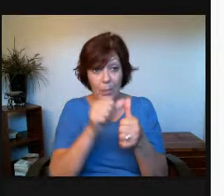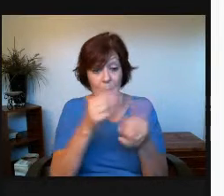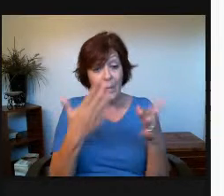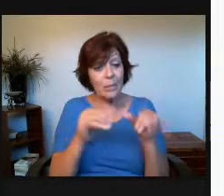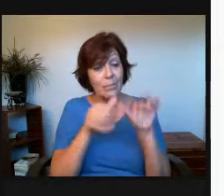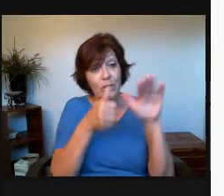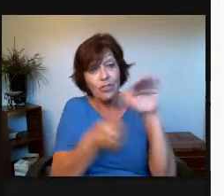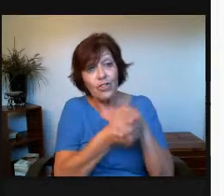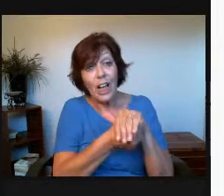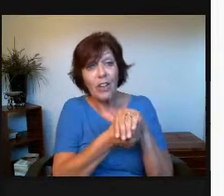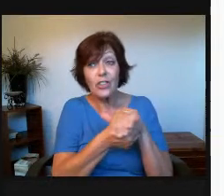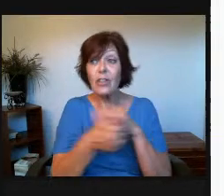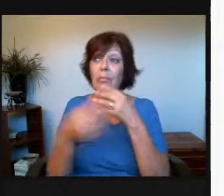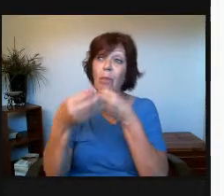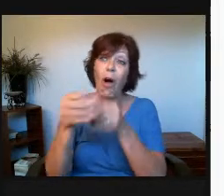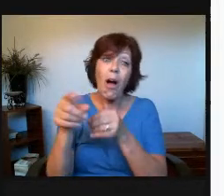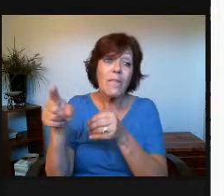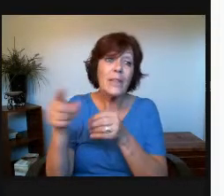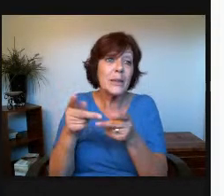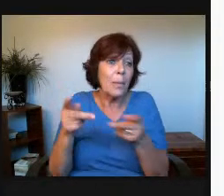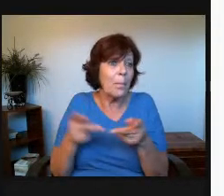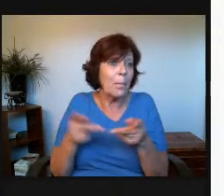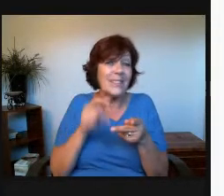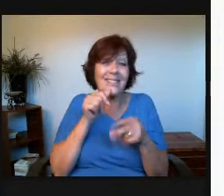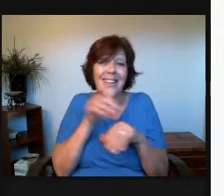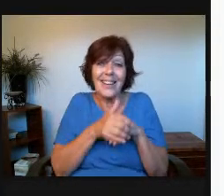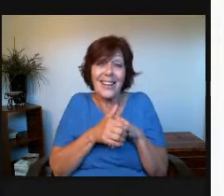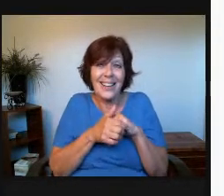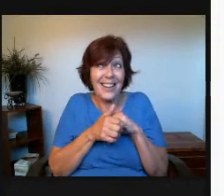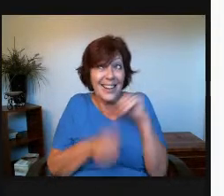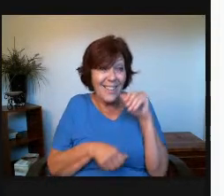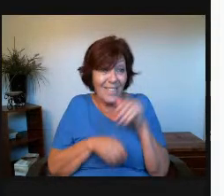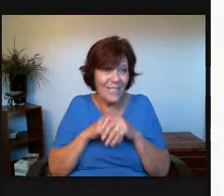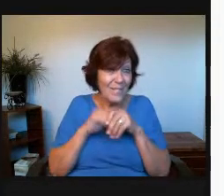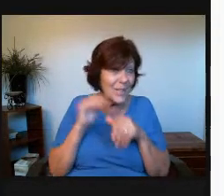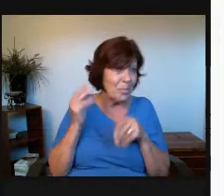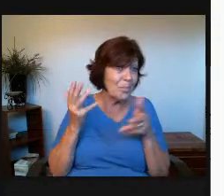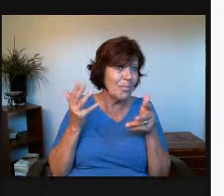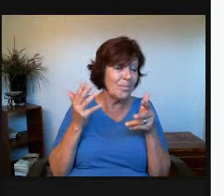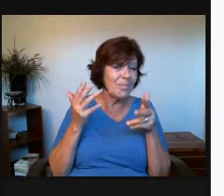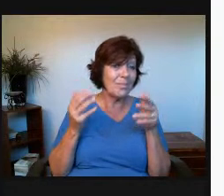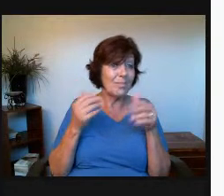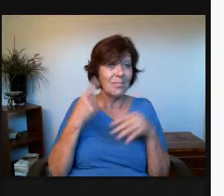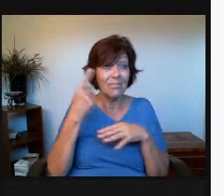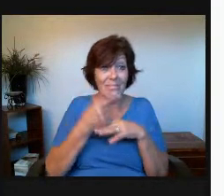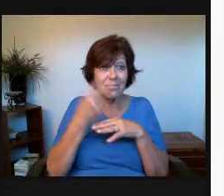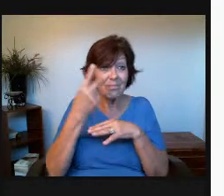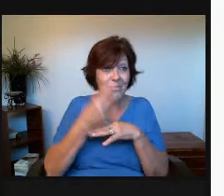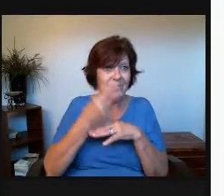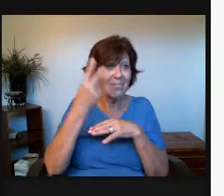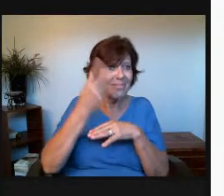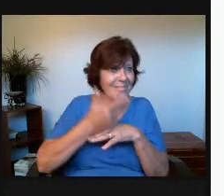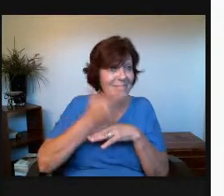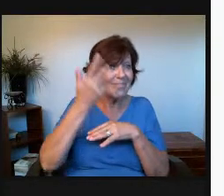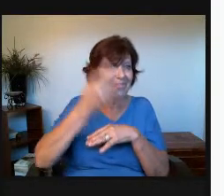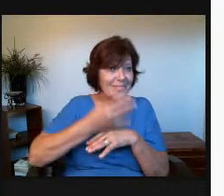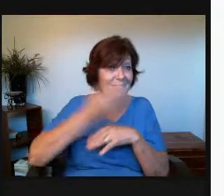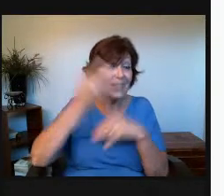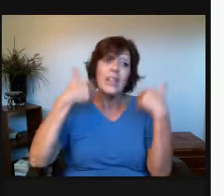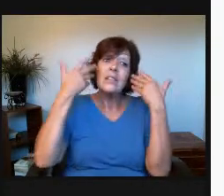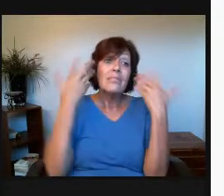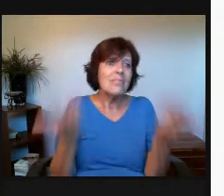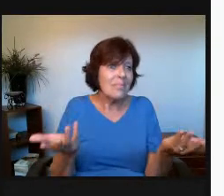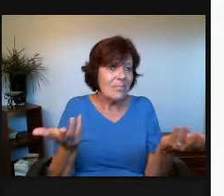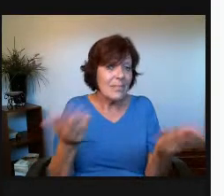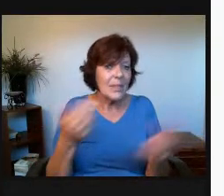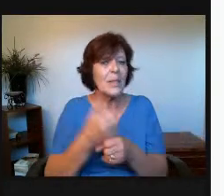be in your office, you may be in a place that you're not comfortable with for more than 24, more than 48, more than 72 hours. So you want to